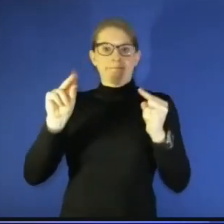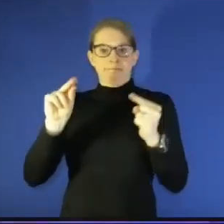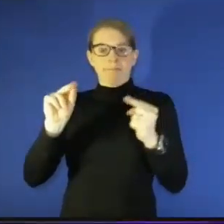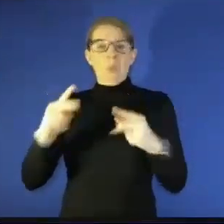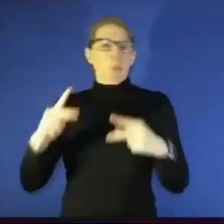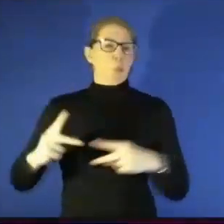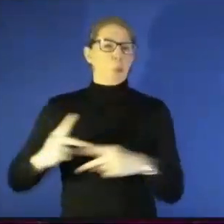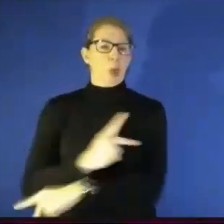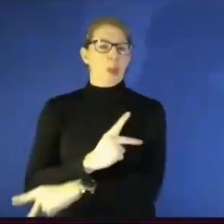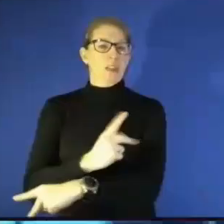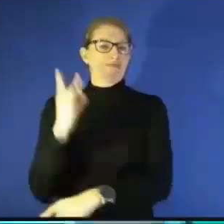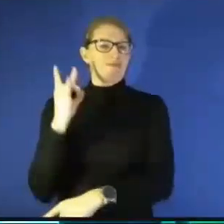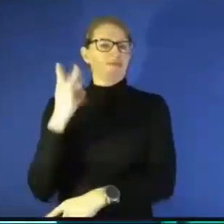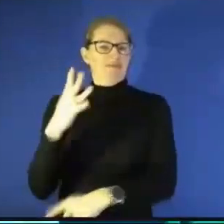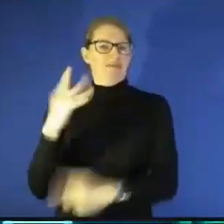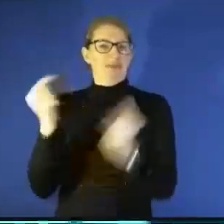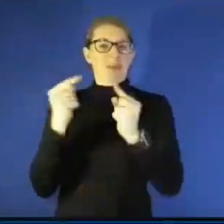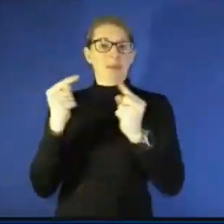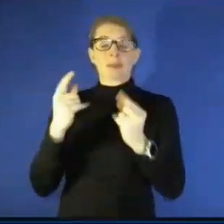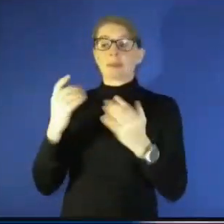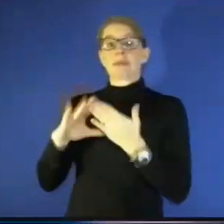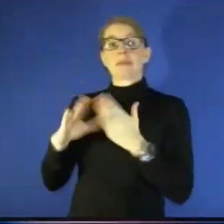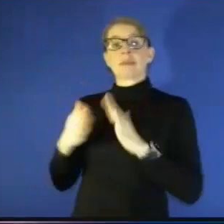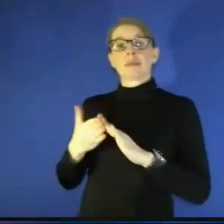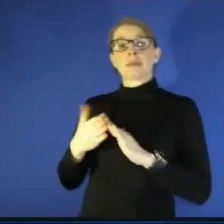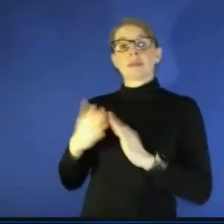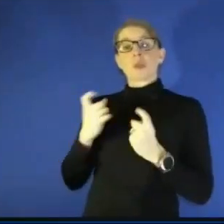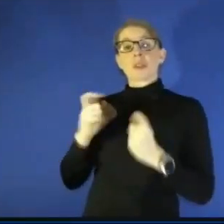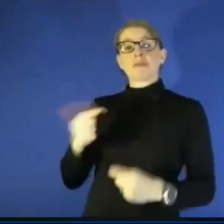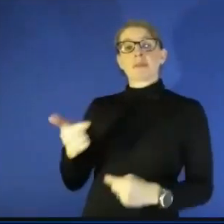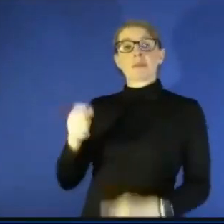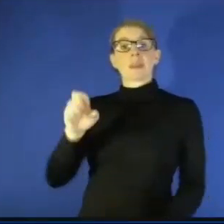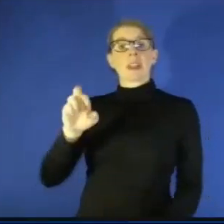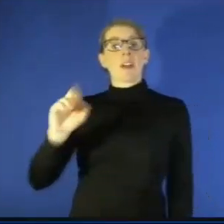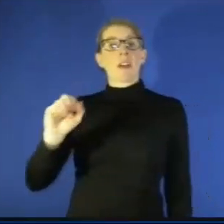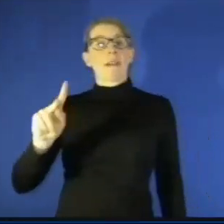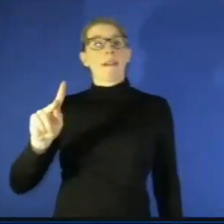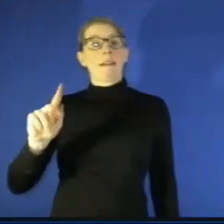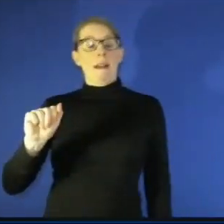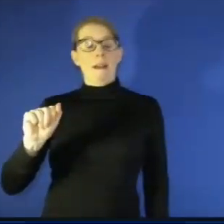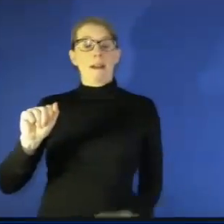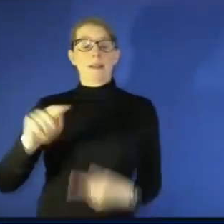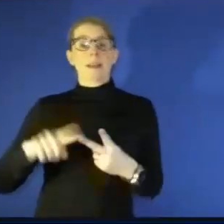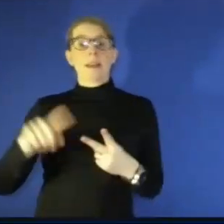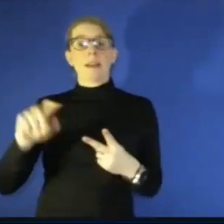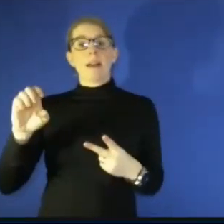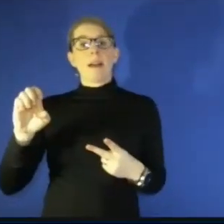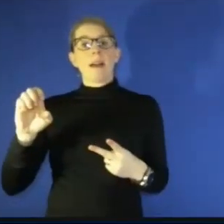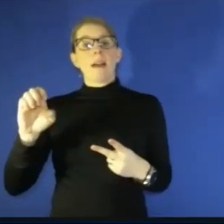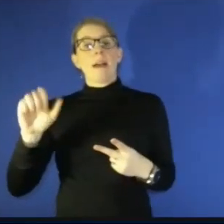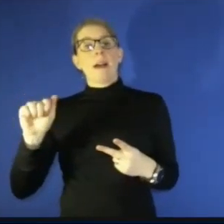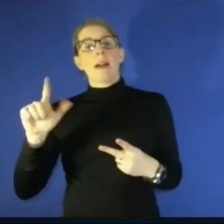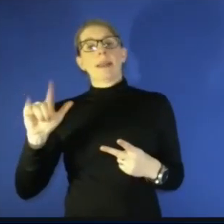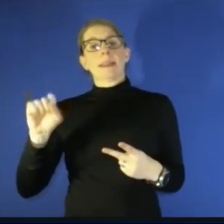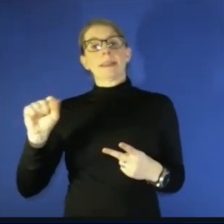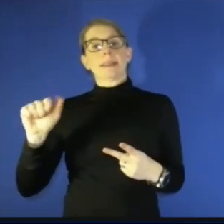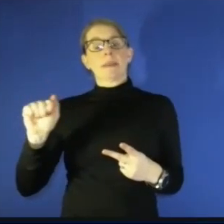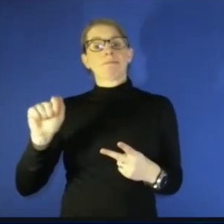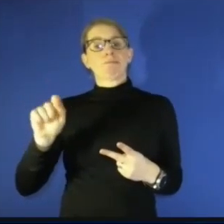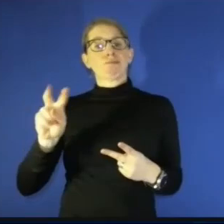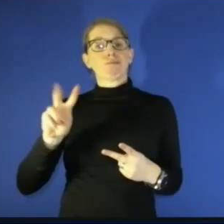community questions. We've got a few. Dr. Ebersole, Erica and Alyssa have similar questions. Erica is asking about what does it mean to